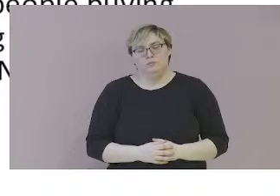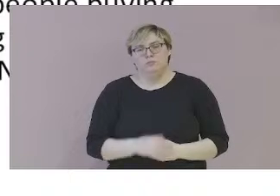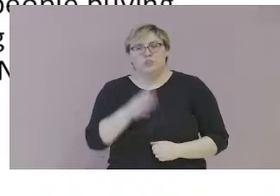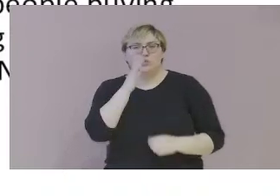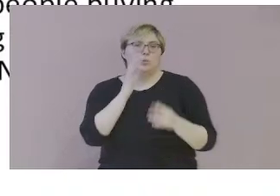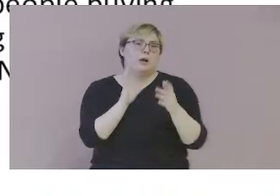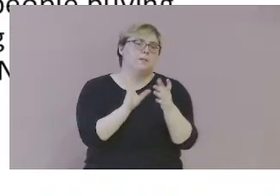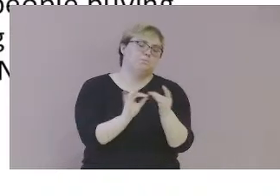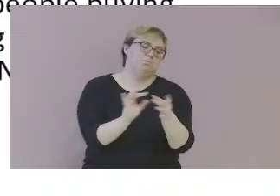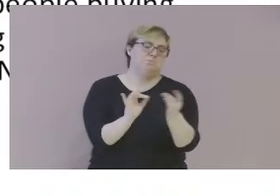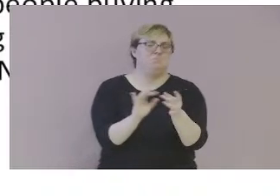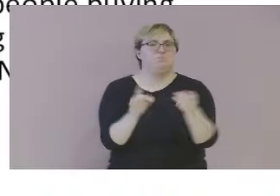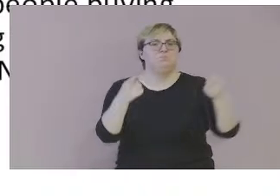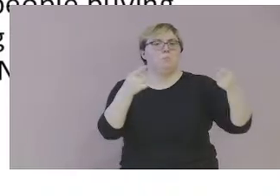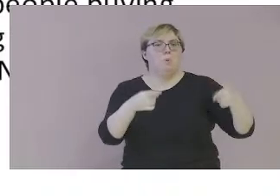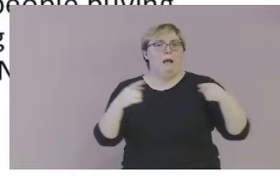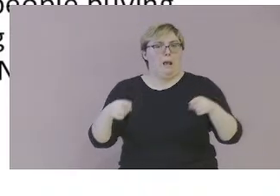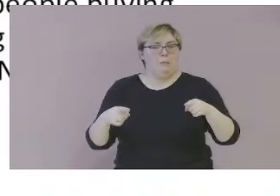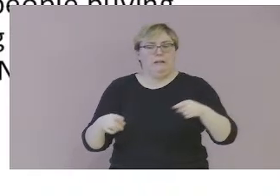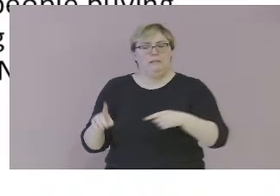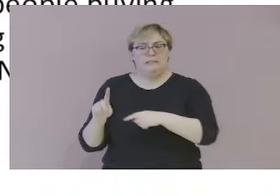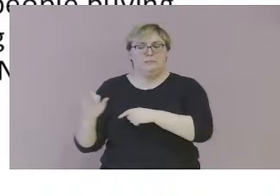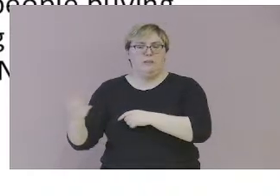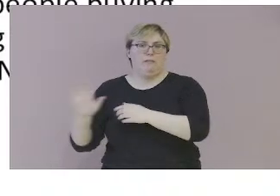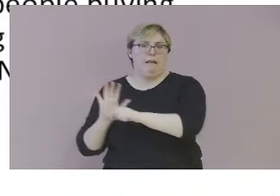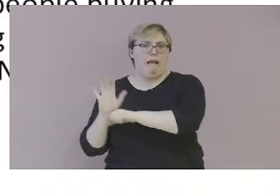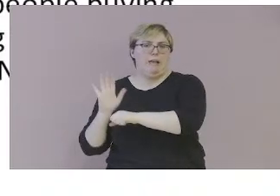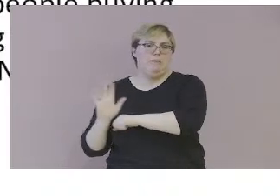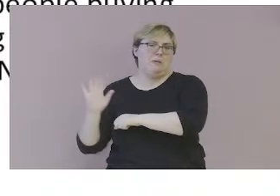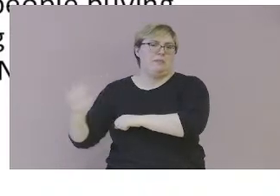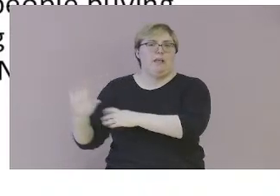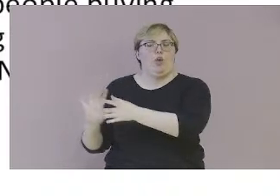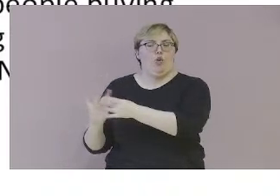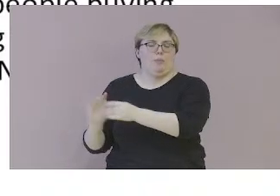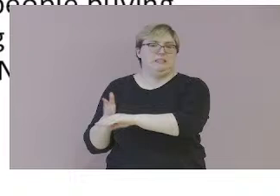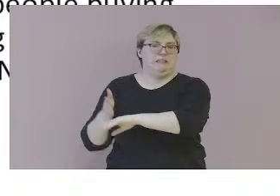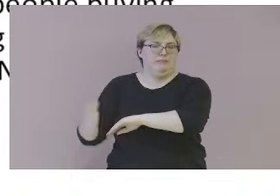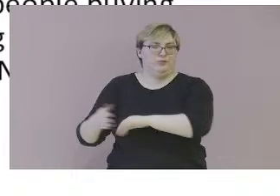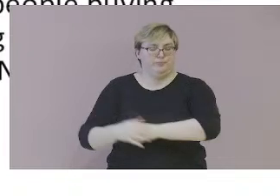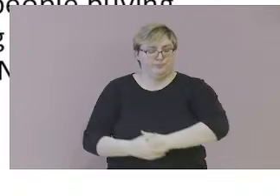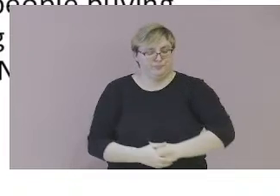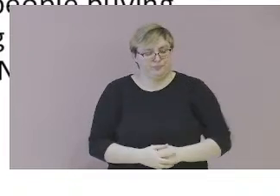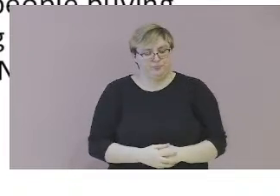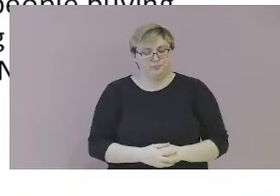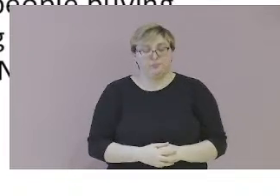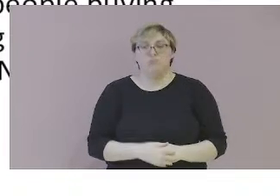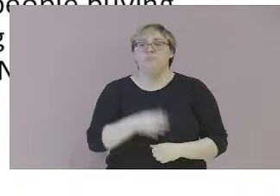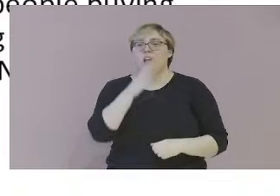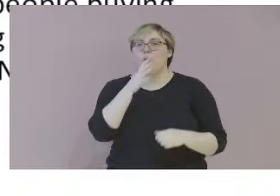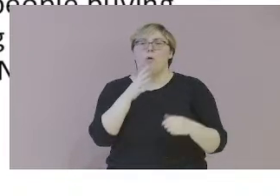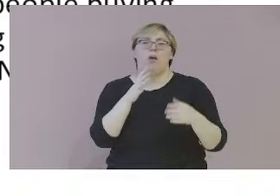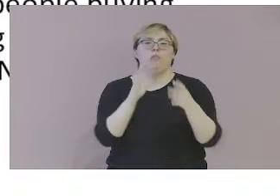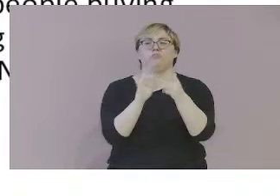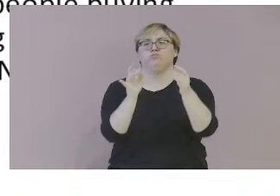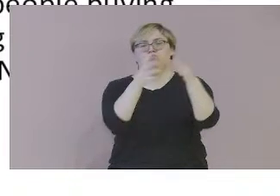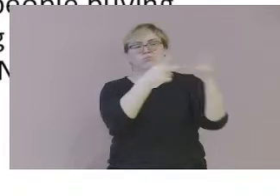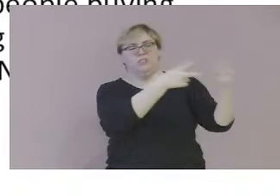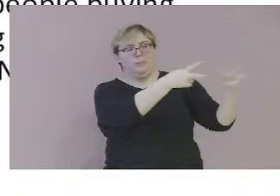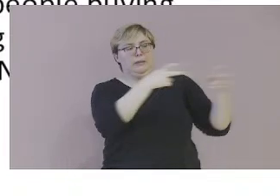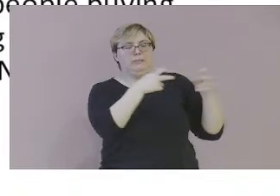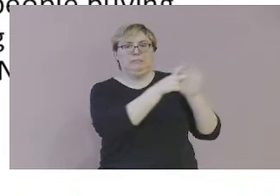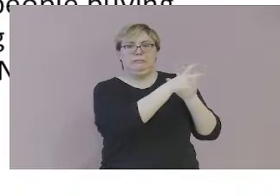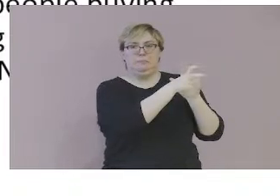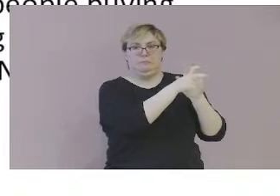response afterward, but just to give you a sense of the debate anonymously, here's some outtakes from the meeting. Not all hospitals are created